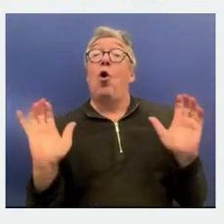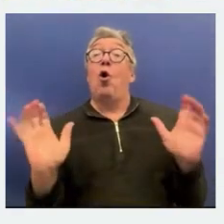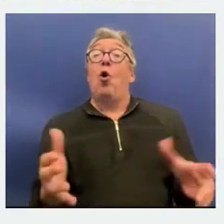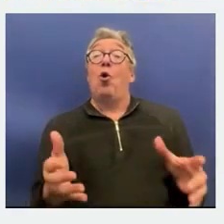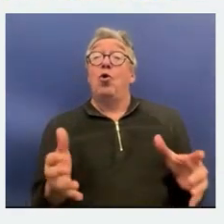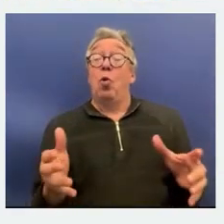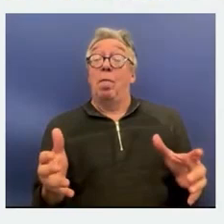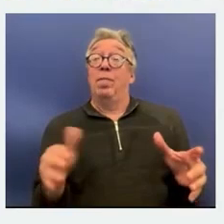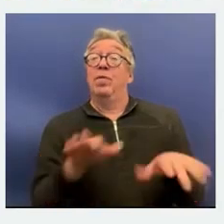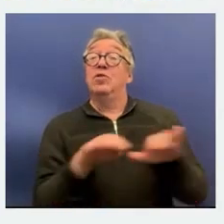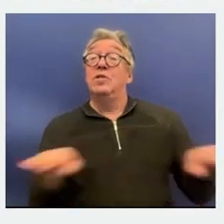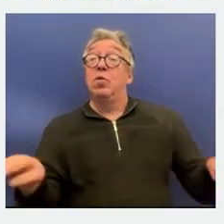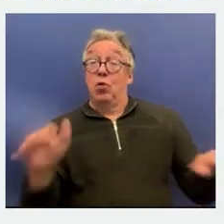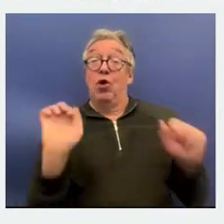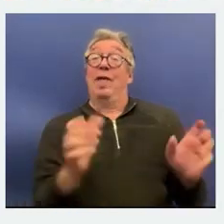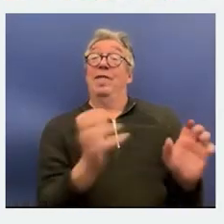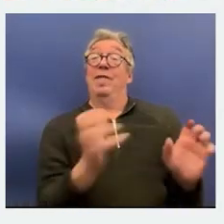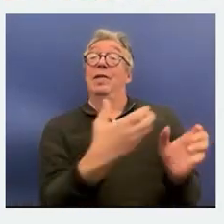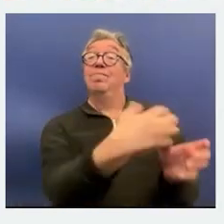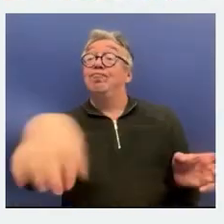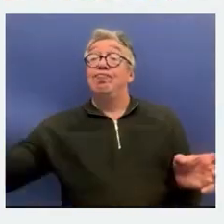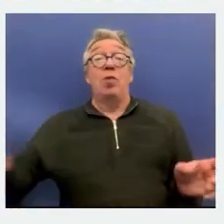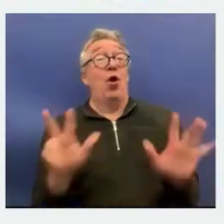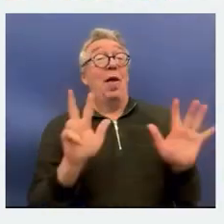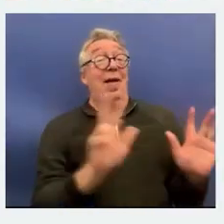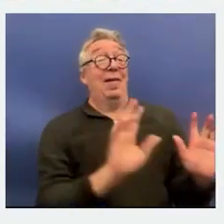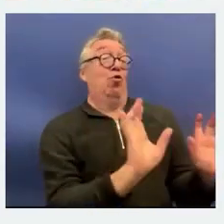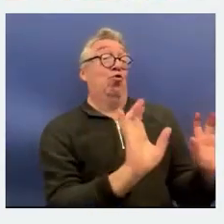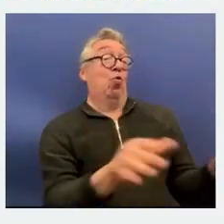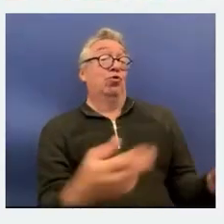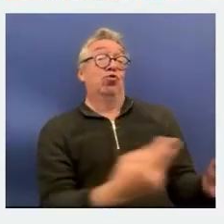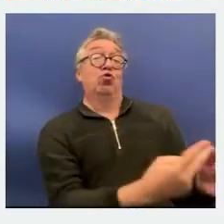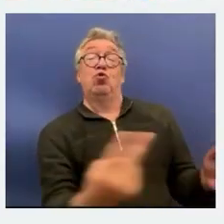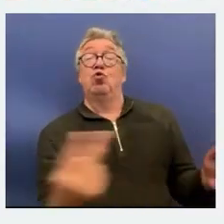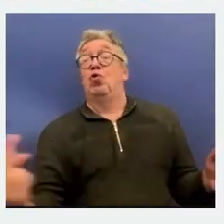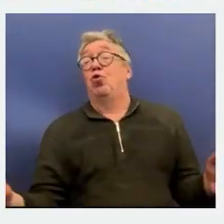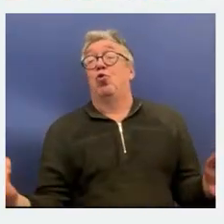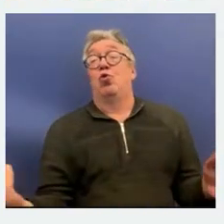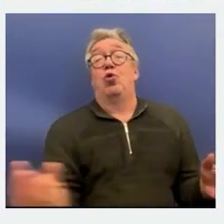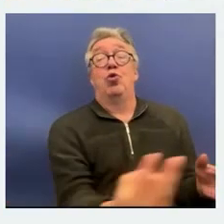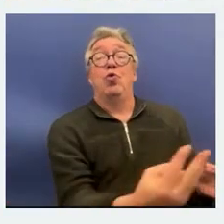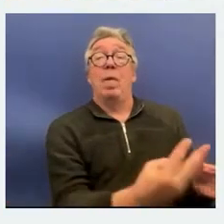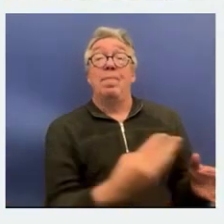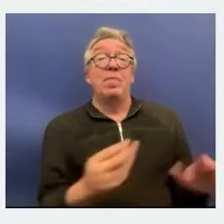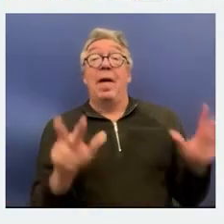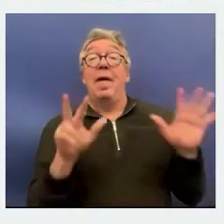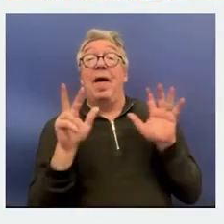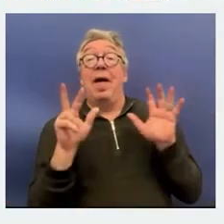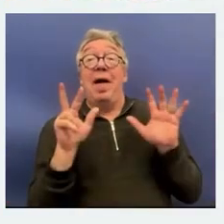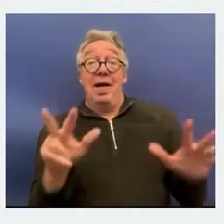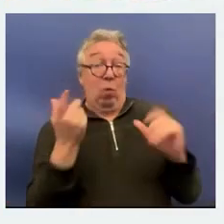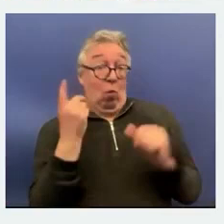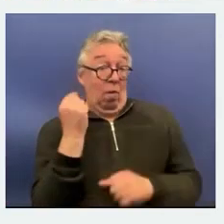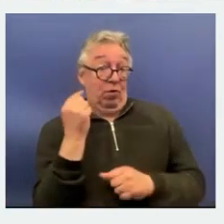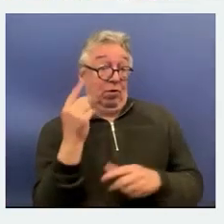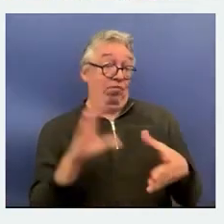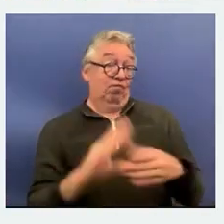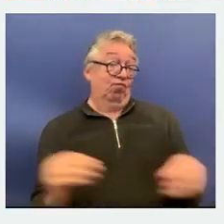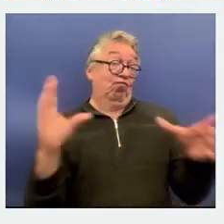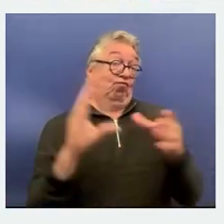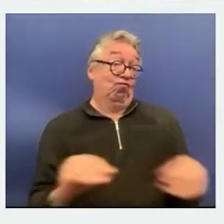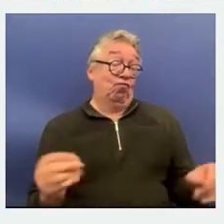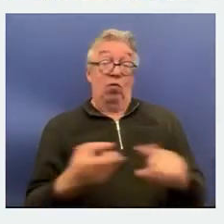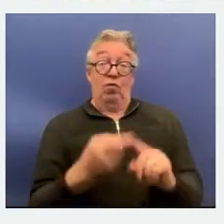So each of these women tell a story. They come from all over the world, and they all tell a story of what